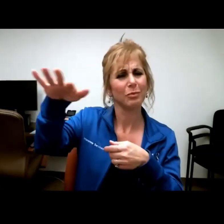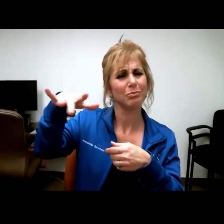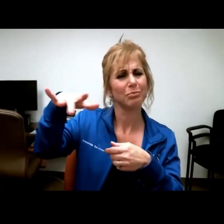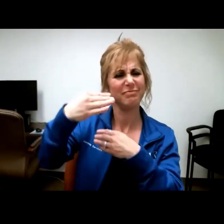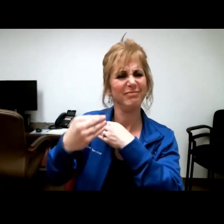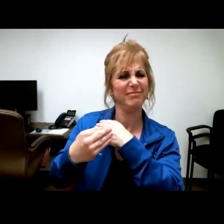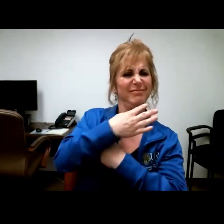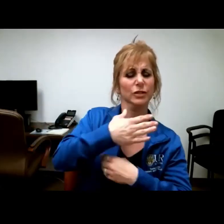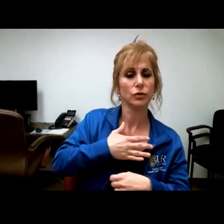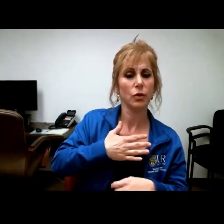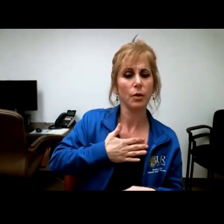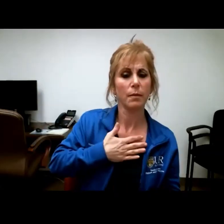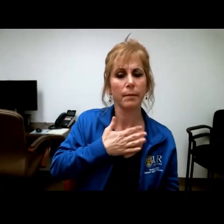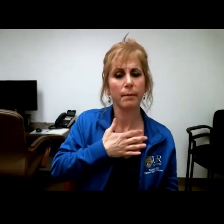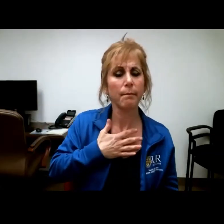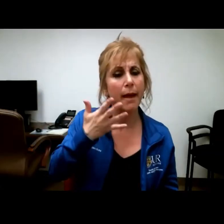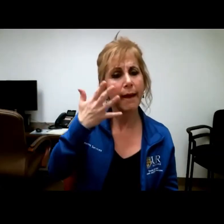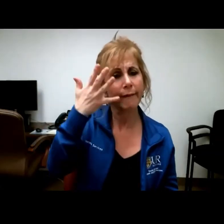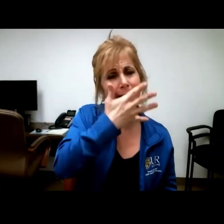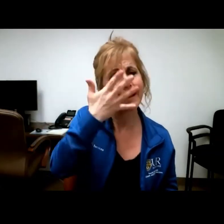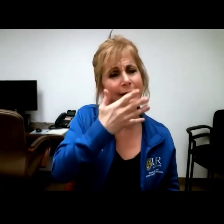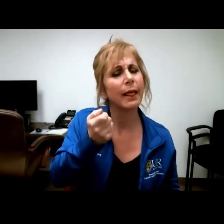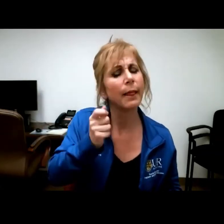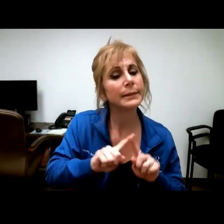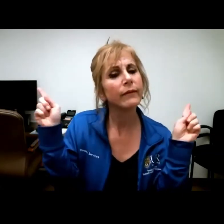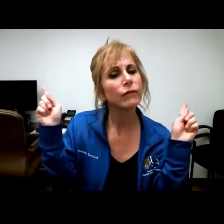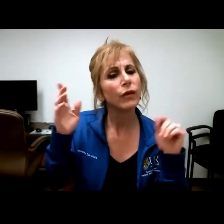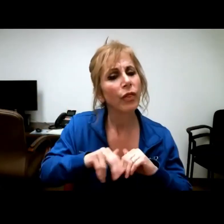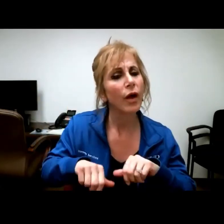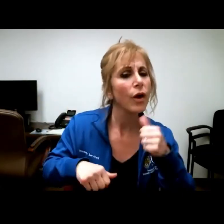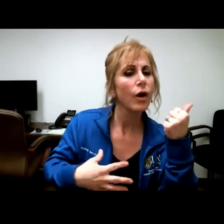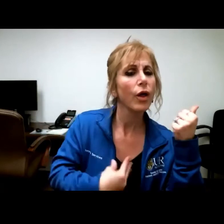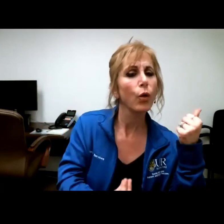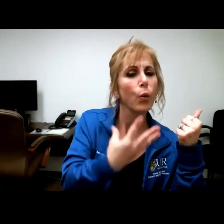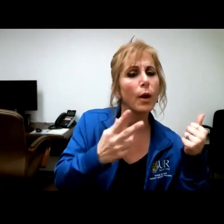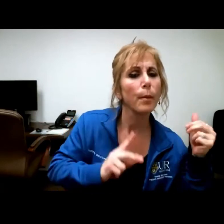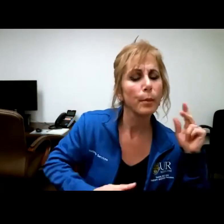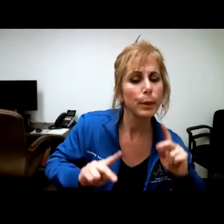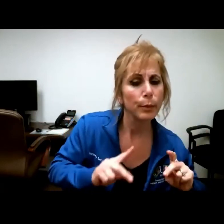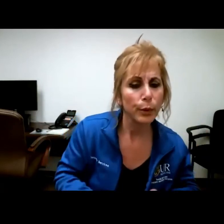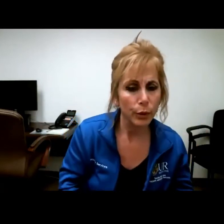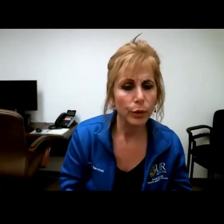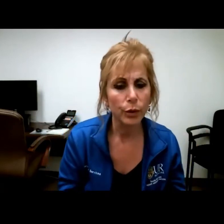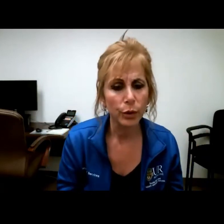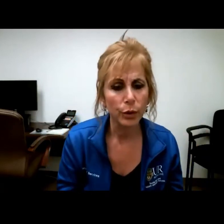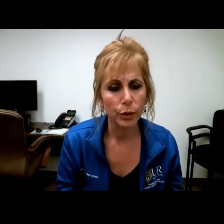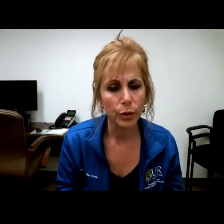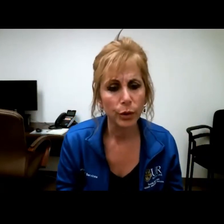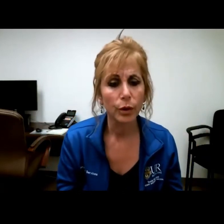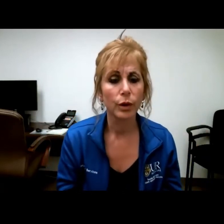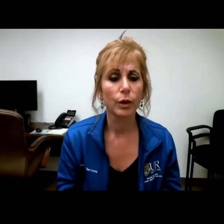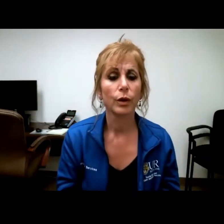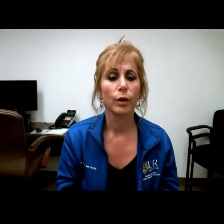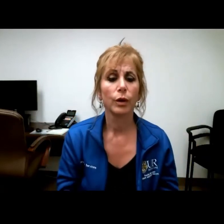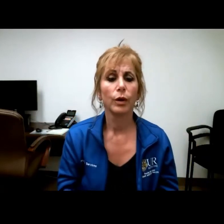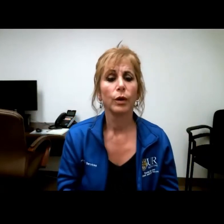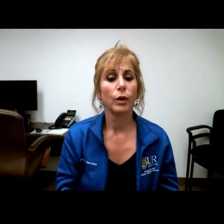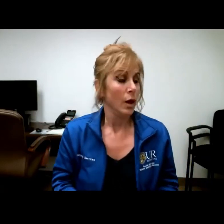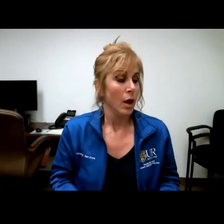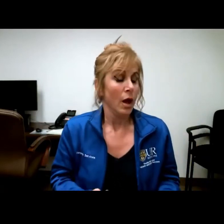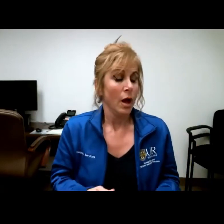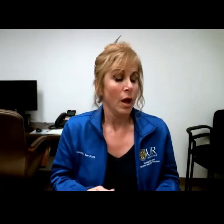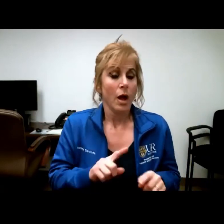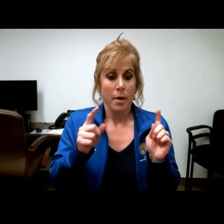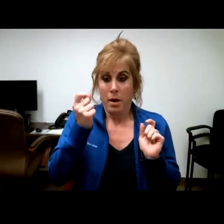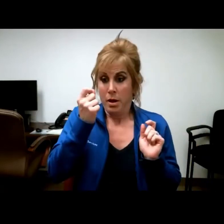with other white Americans. And for me, up there's all shades of color of skin,